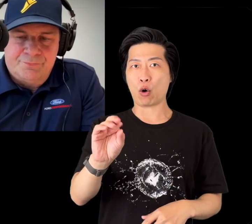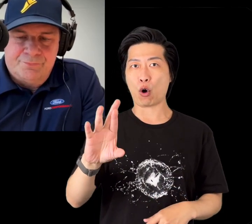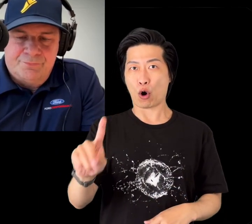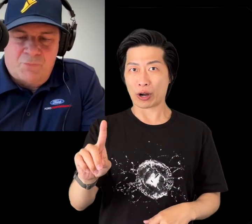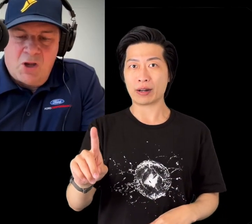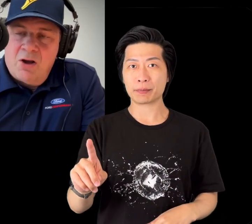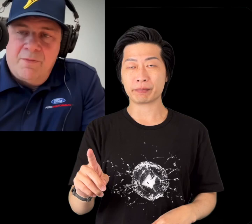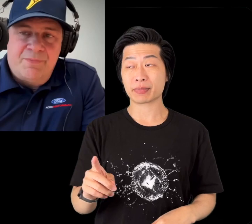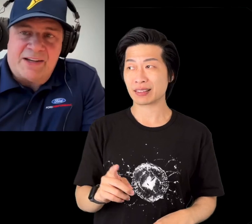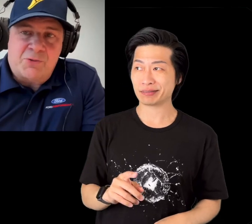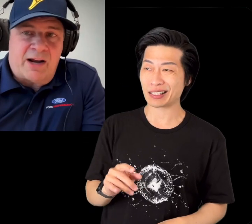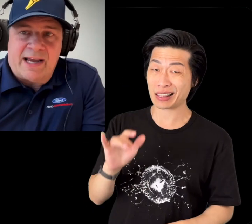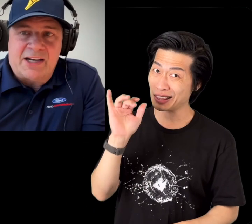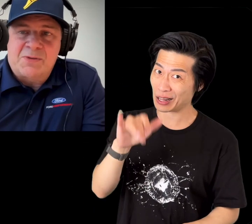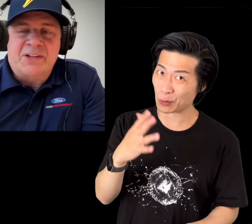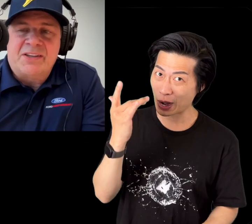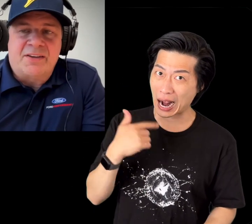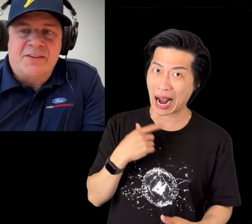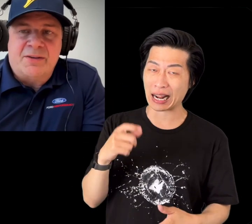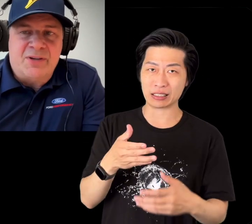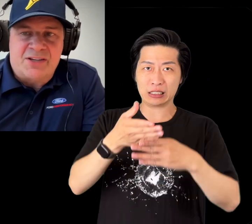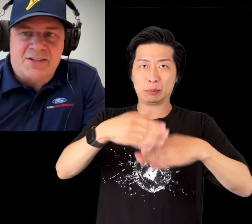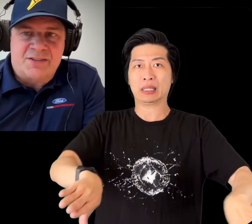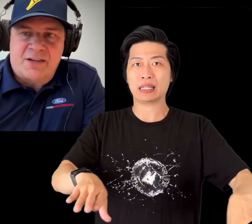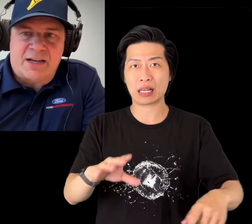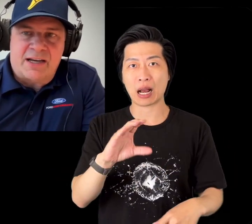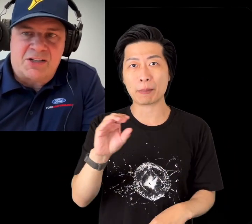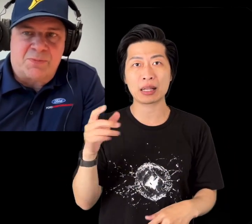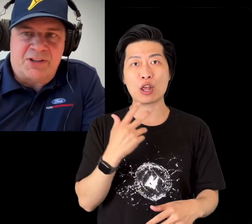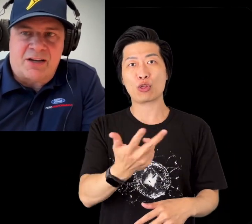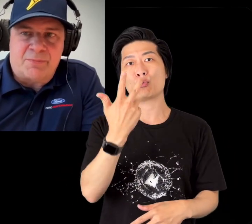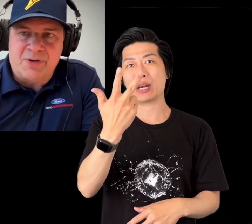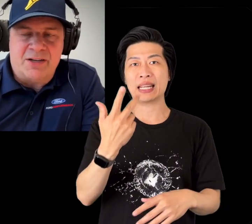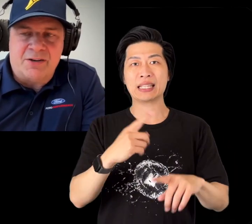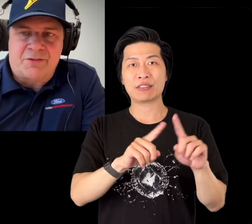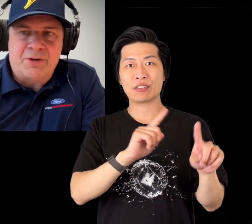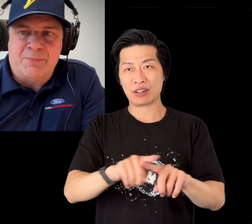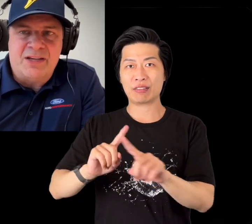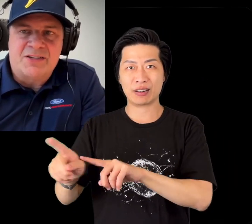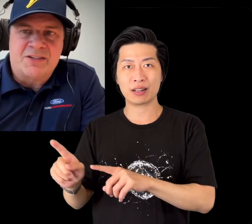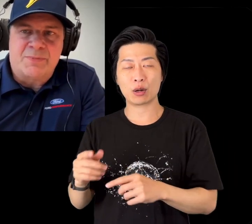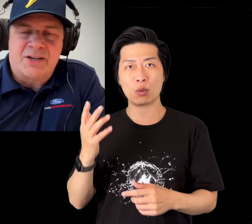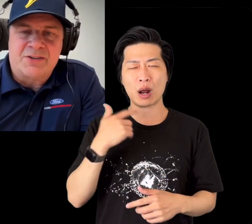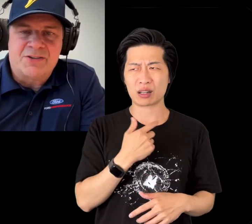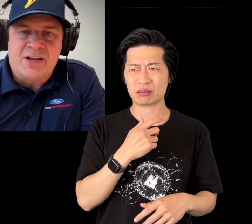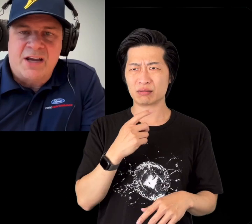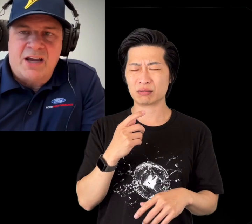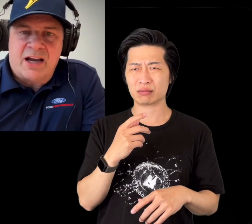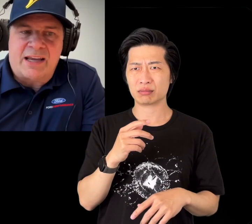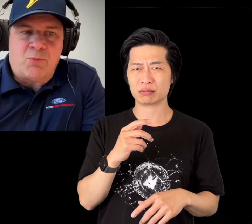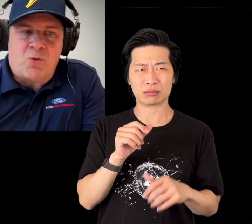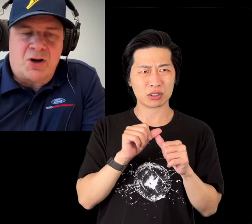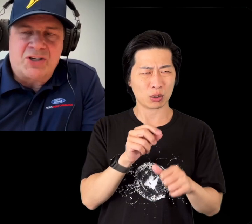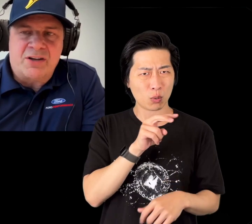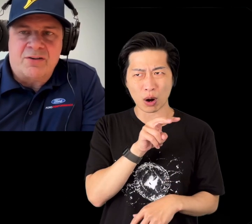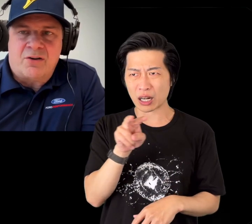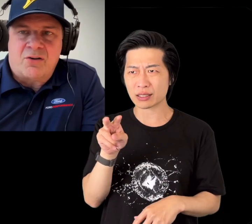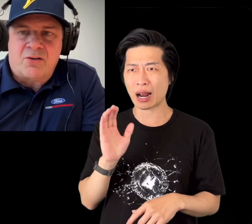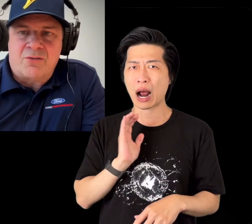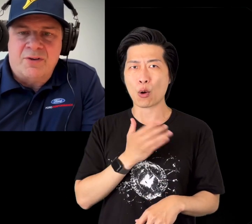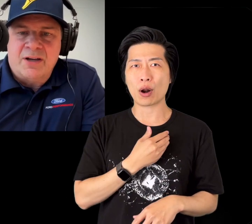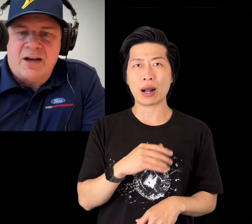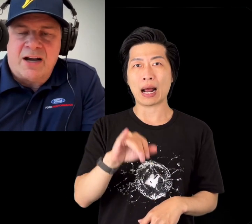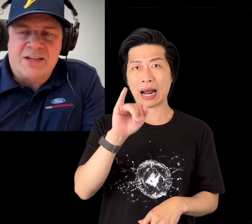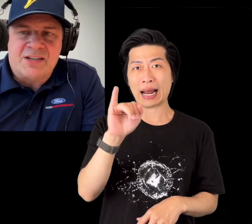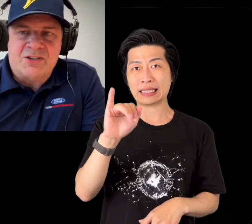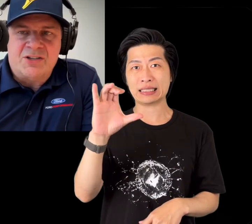like Ford to make That's why that transition. I had to split the business. I had to split the company into 3 pieces because I kept watching